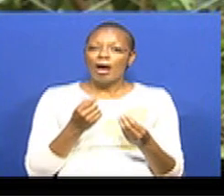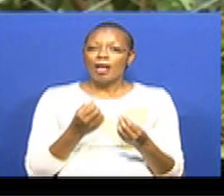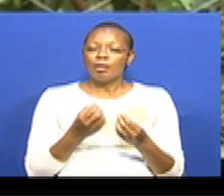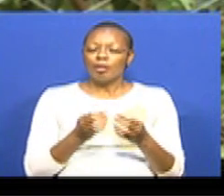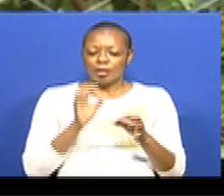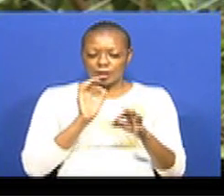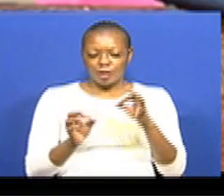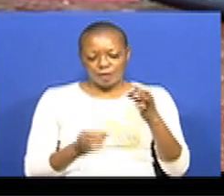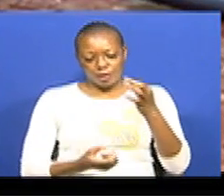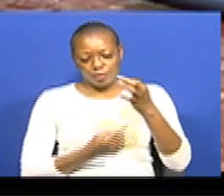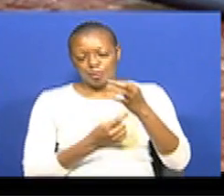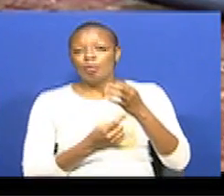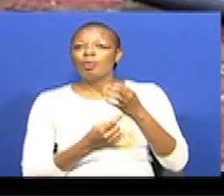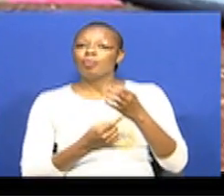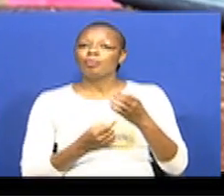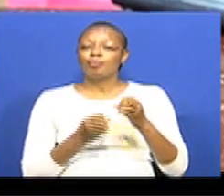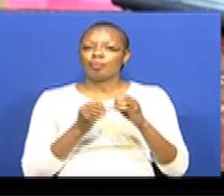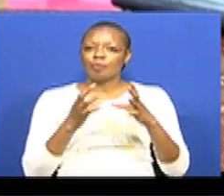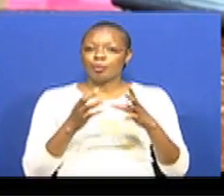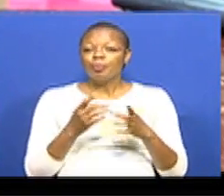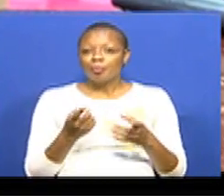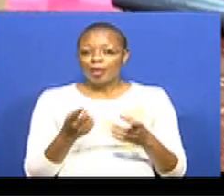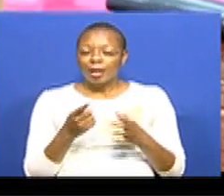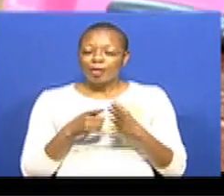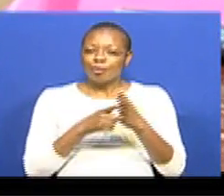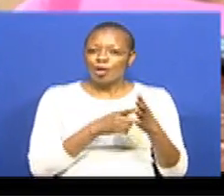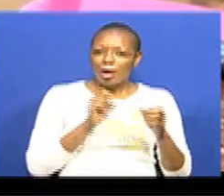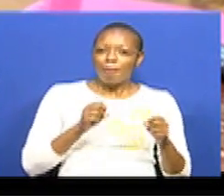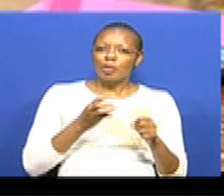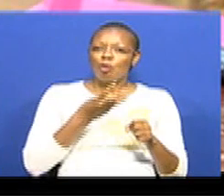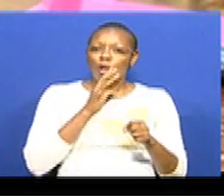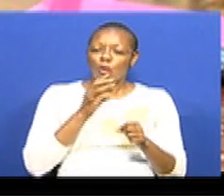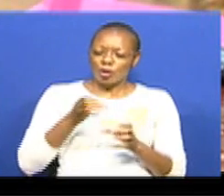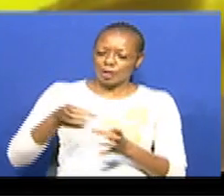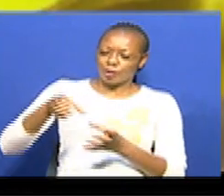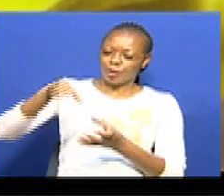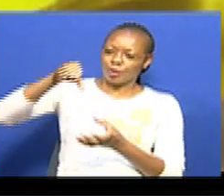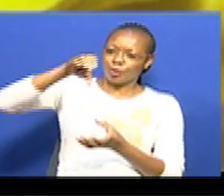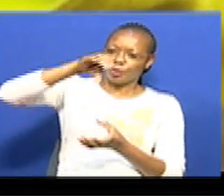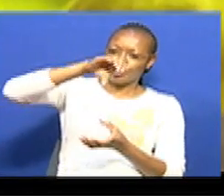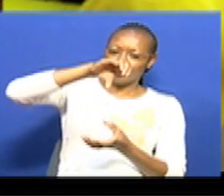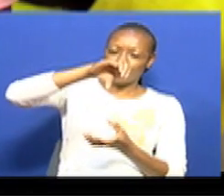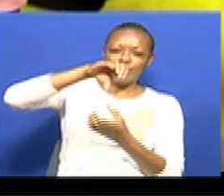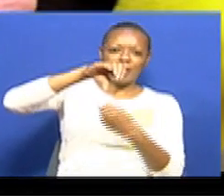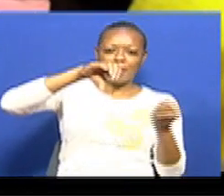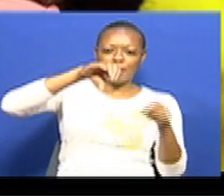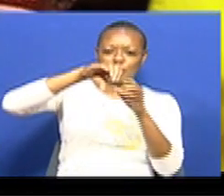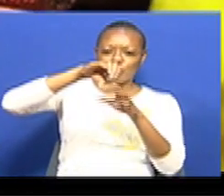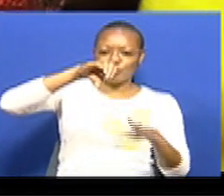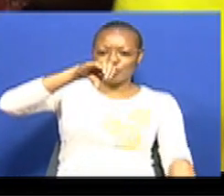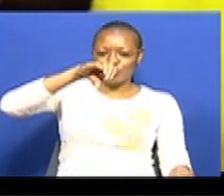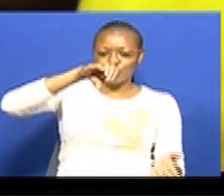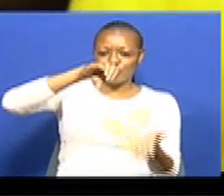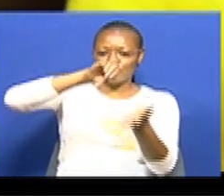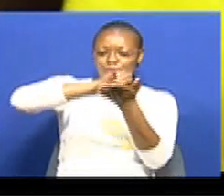made it burst. Pia tulionyeshwa jinsi maji yanavyoweza kutulia ndani ya glasi bila kumwagika, hata